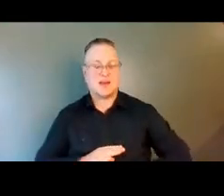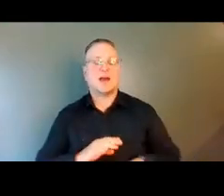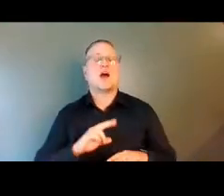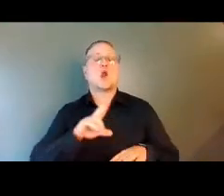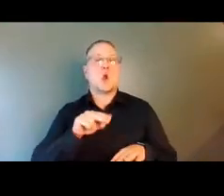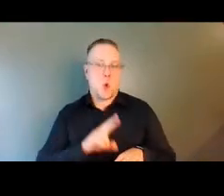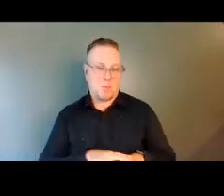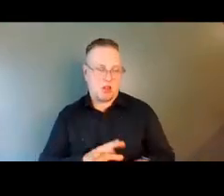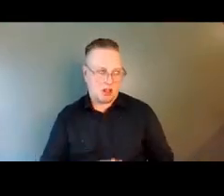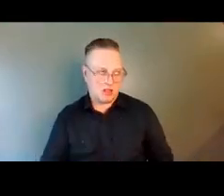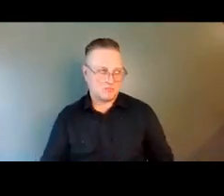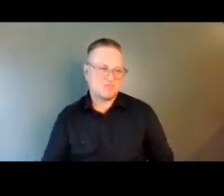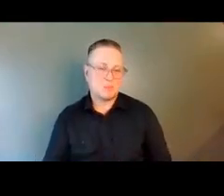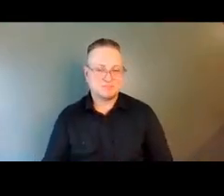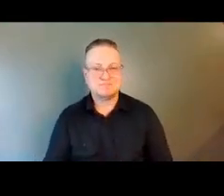thing for me.